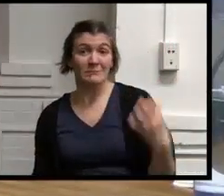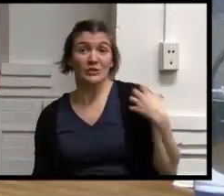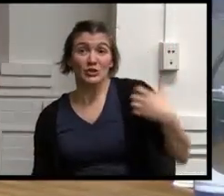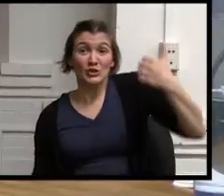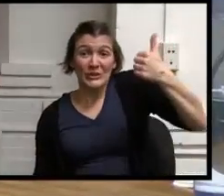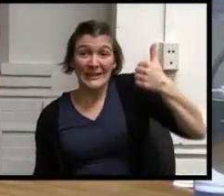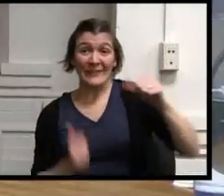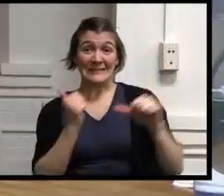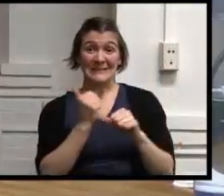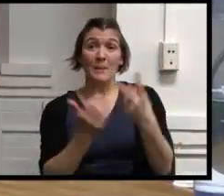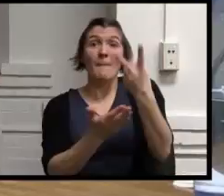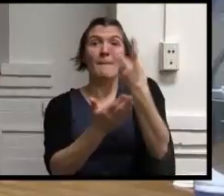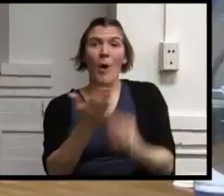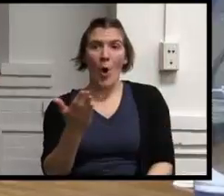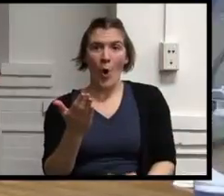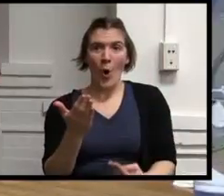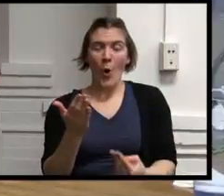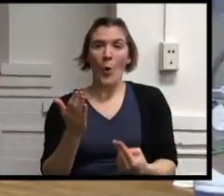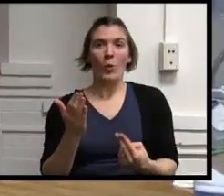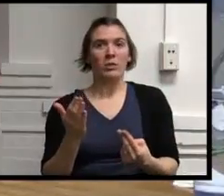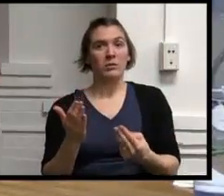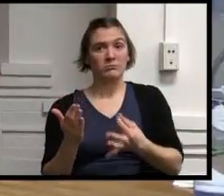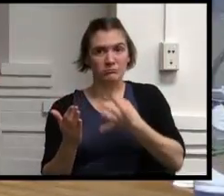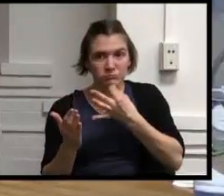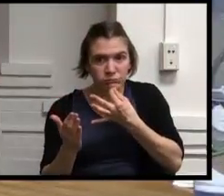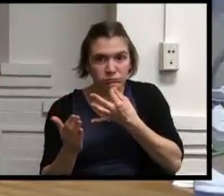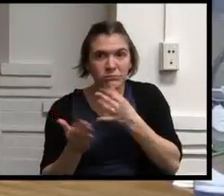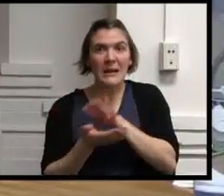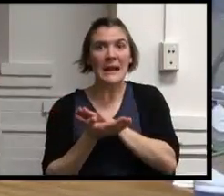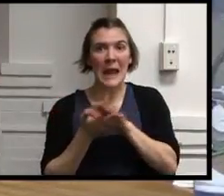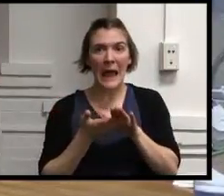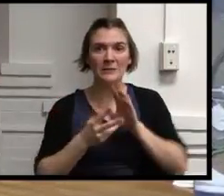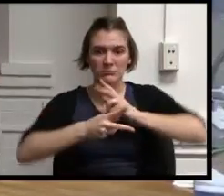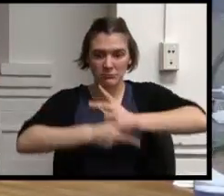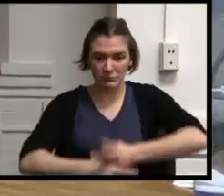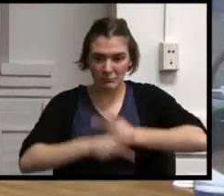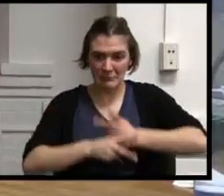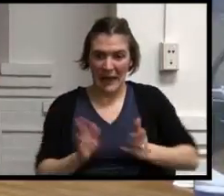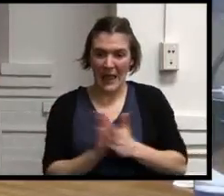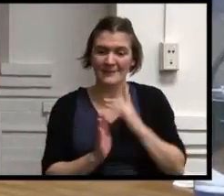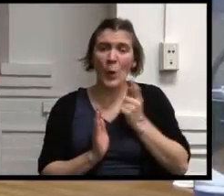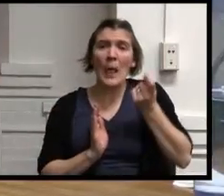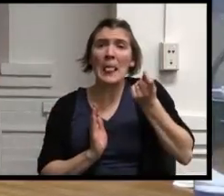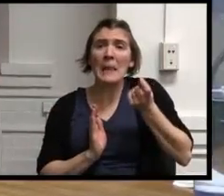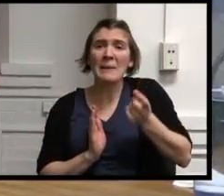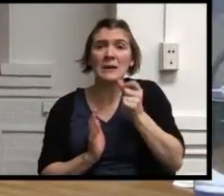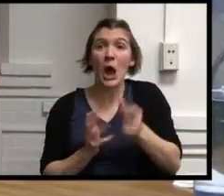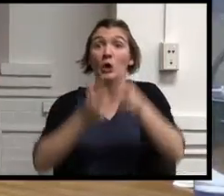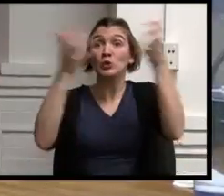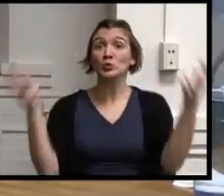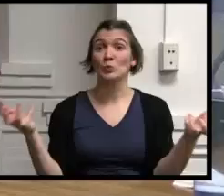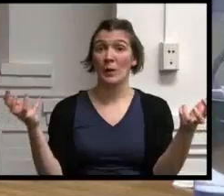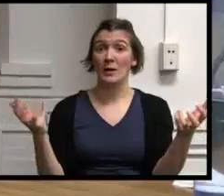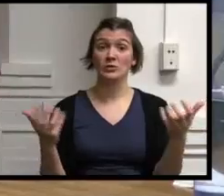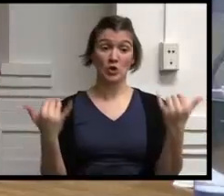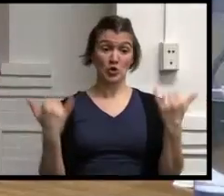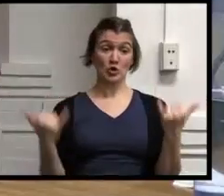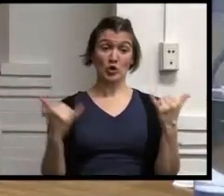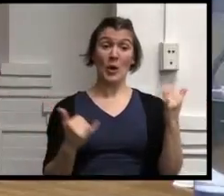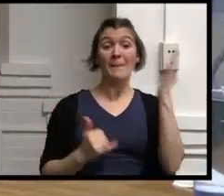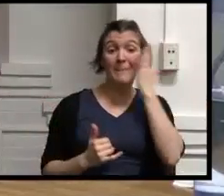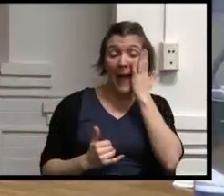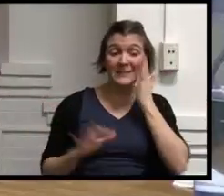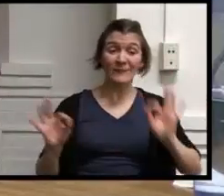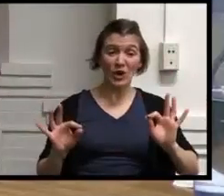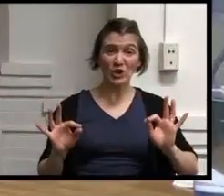really restrained in the requests that they've made. So there's some of the existing furnishings that are